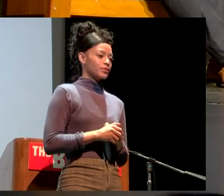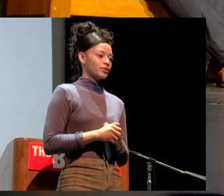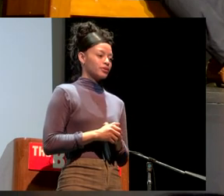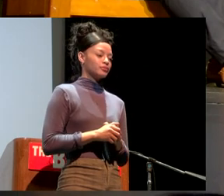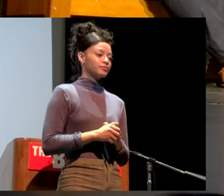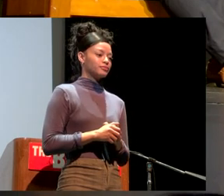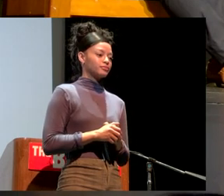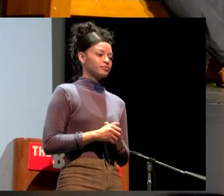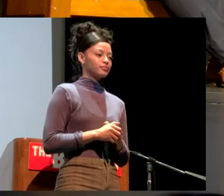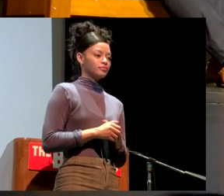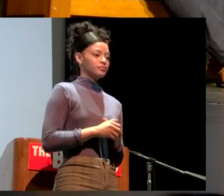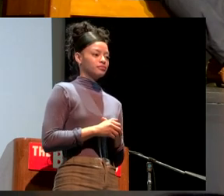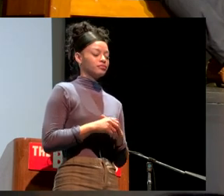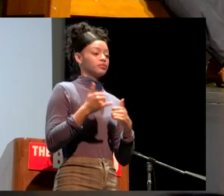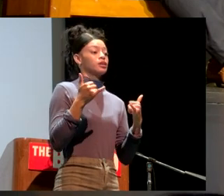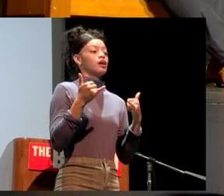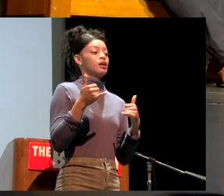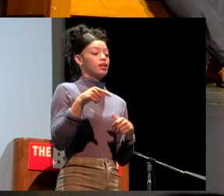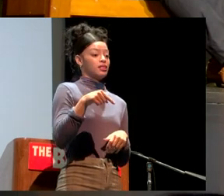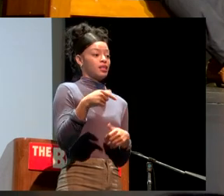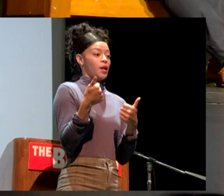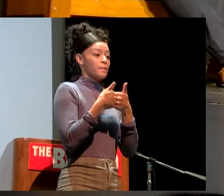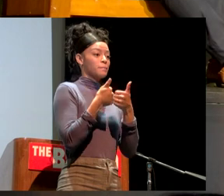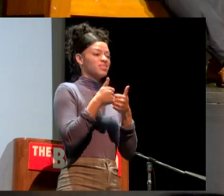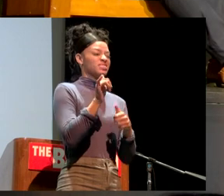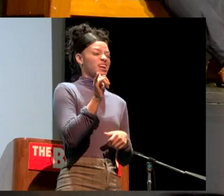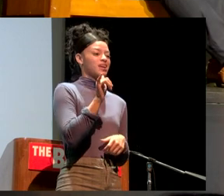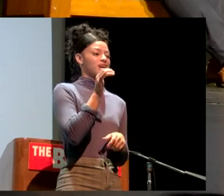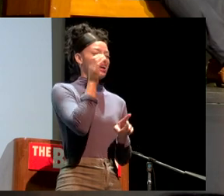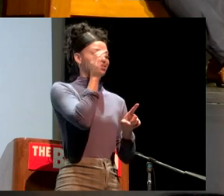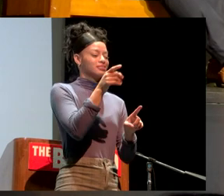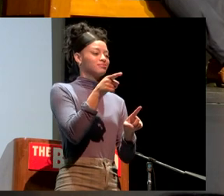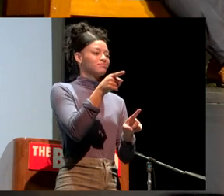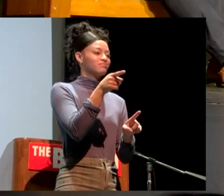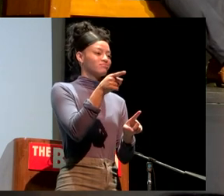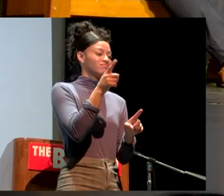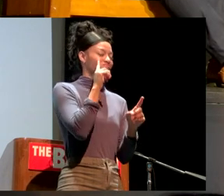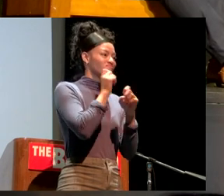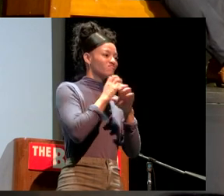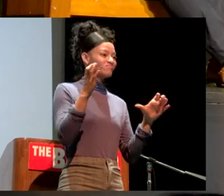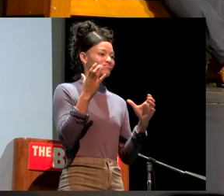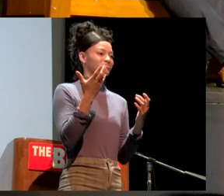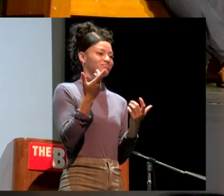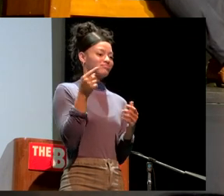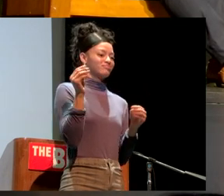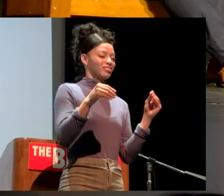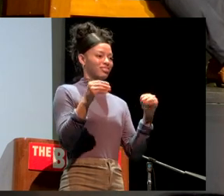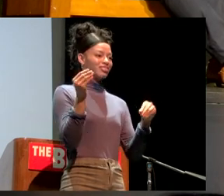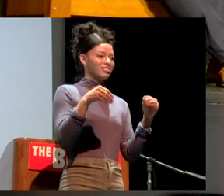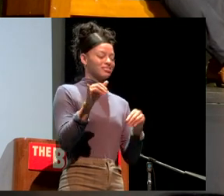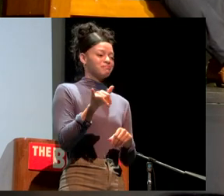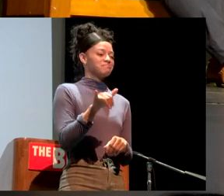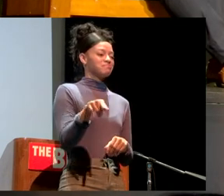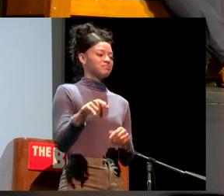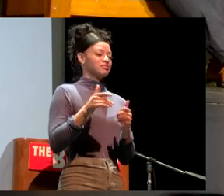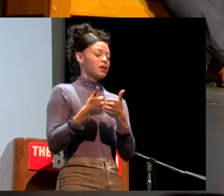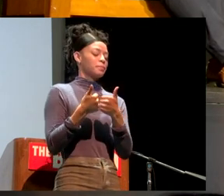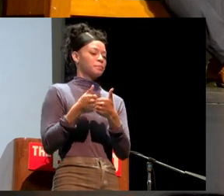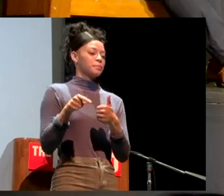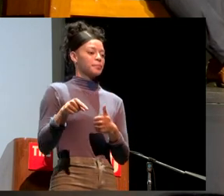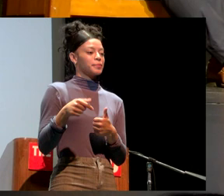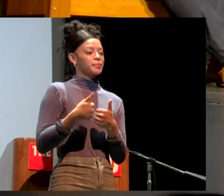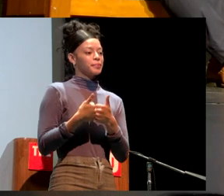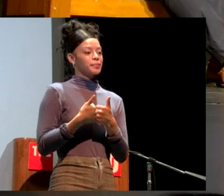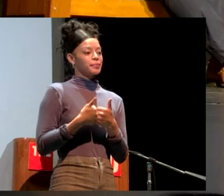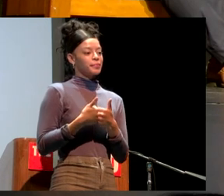weapon. So we came up with the word forging because it's cool, and that's it. And we thought, okay, that's a mechanic, and it doesn't need, so